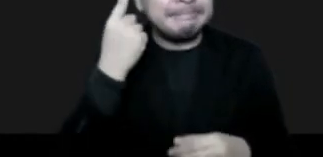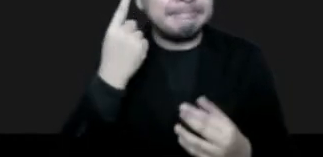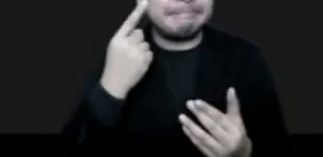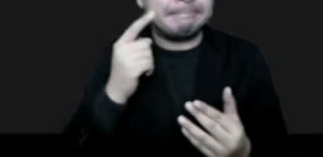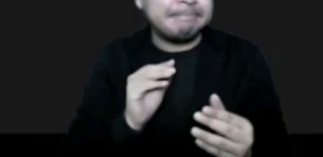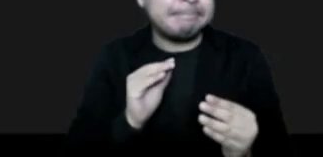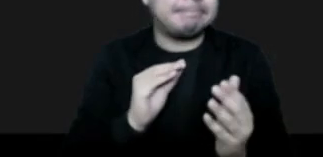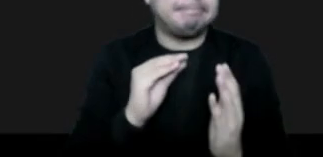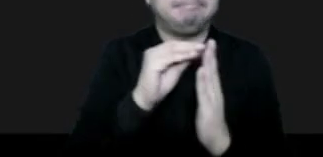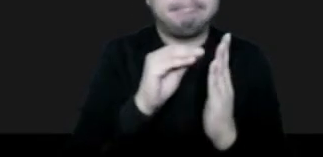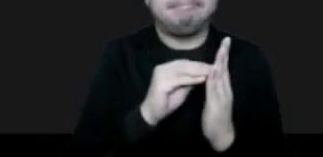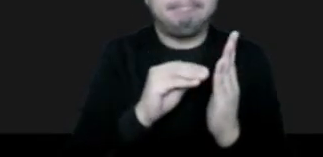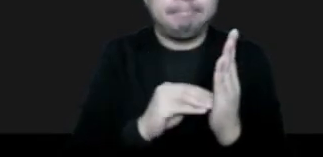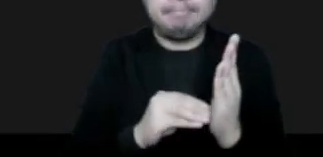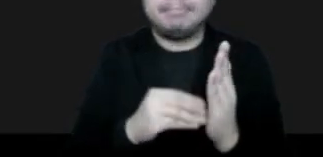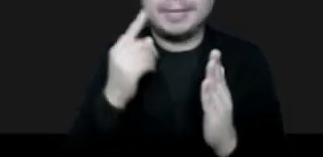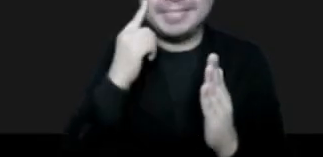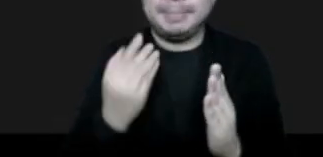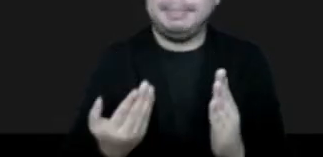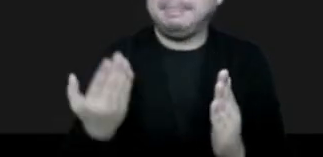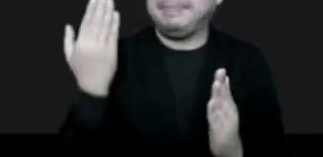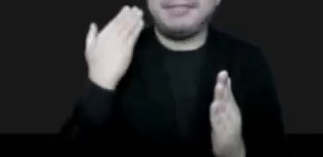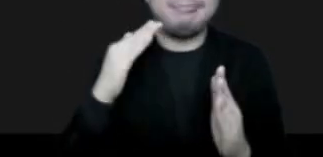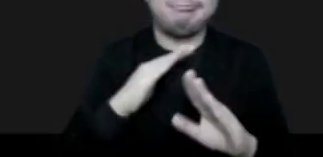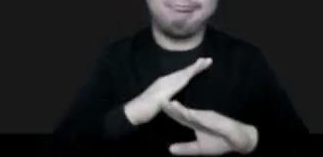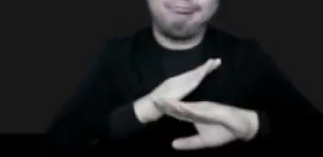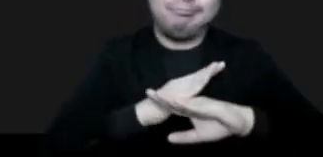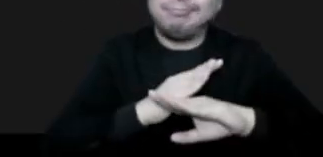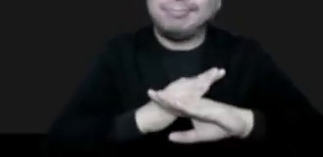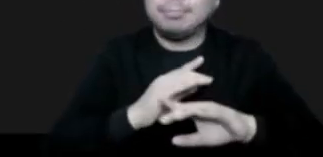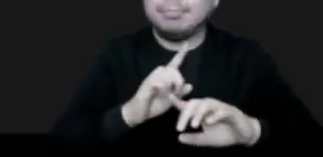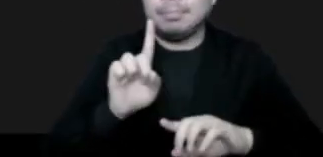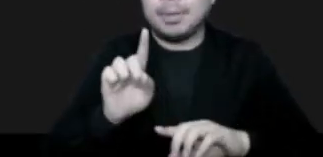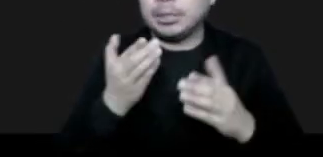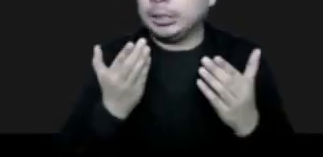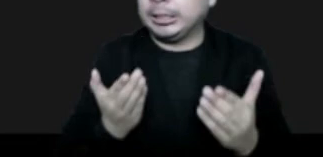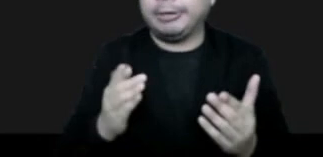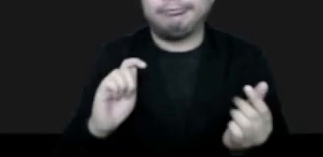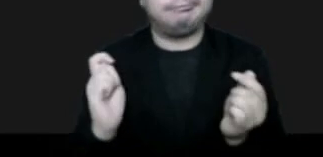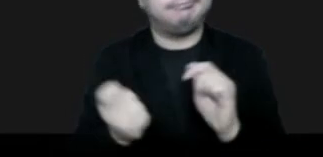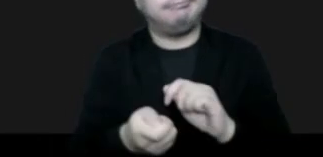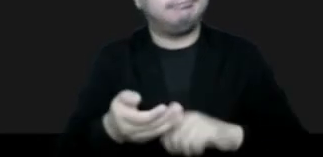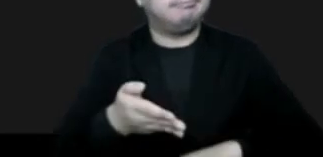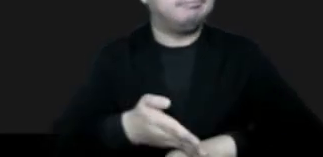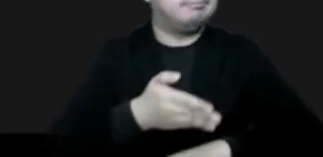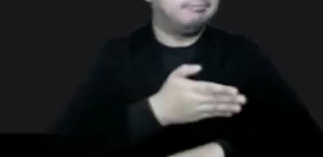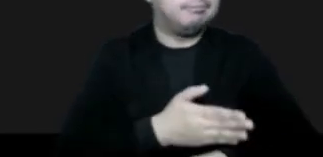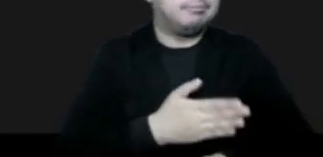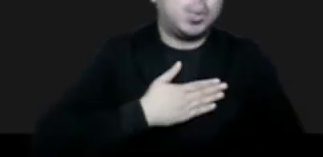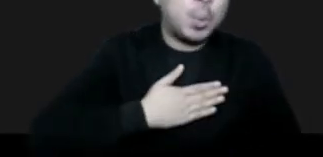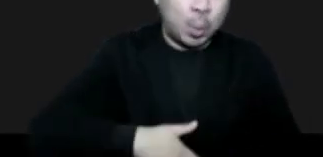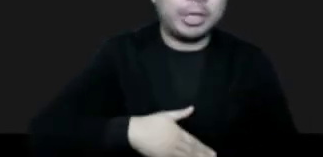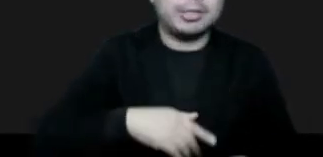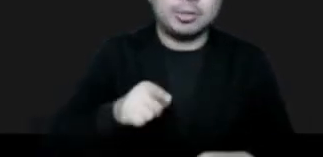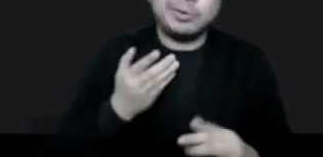here we had an error, but now how best can we correct? So those are the proposals that